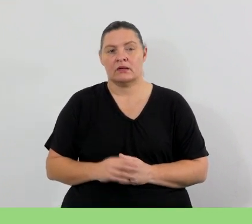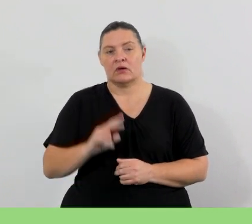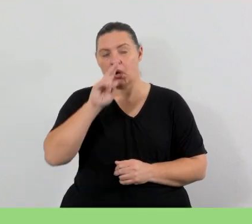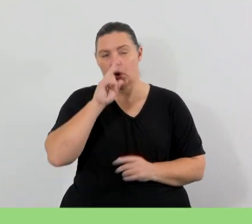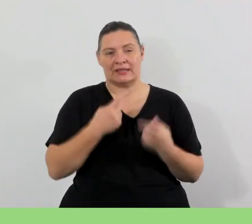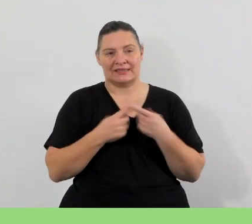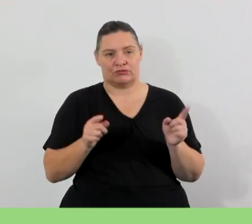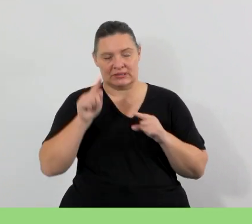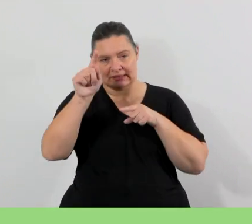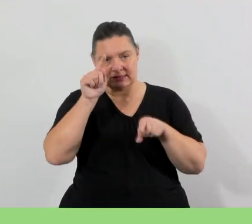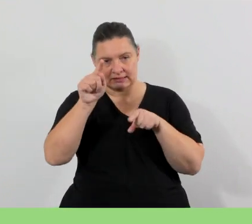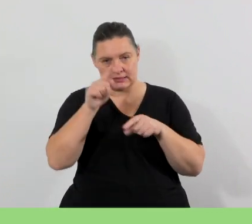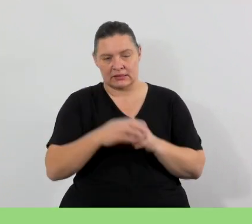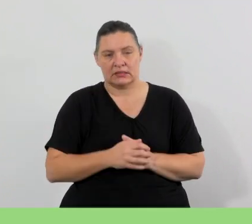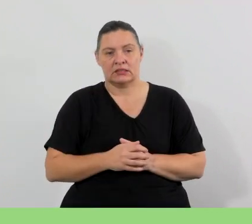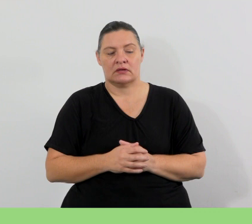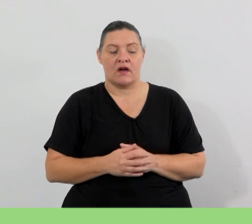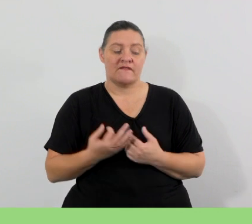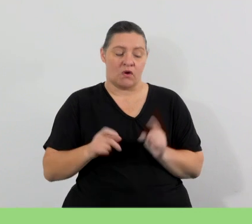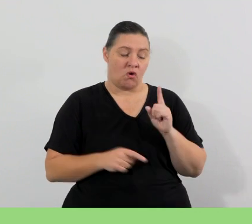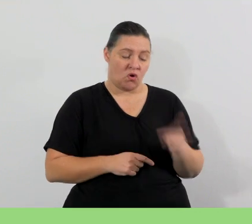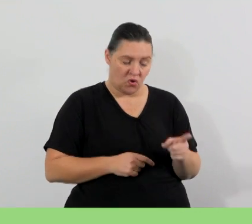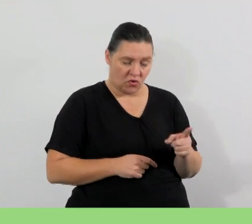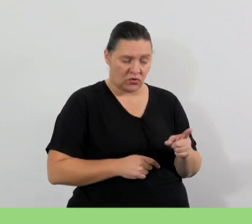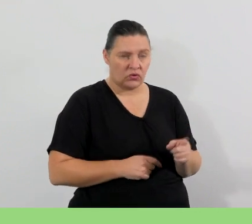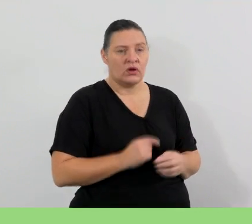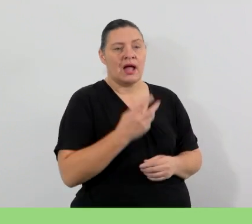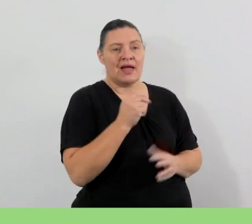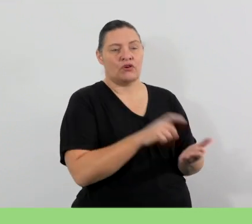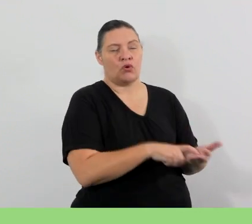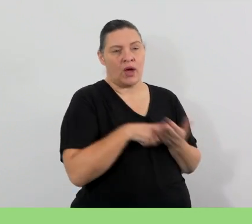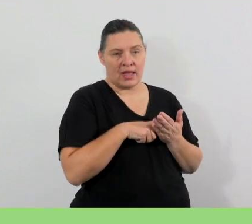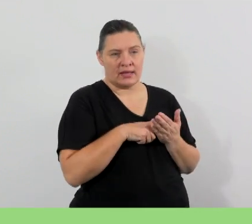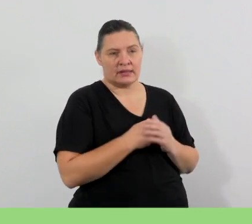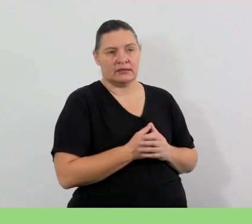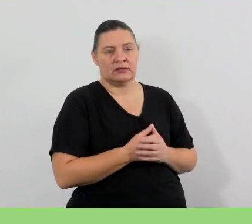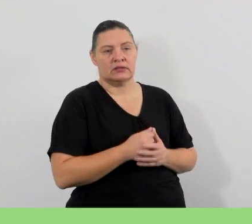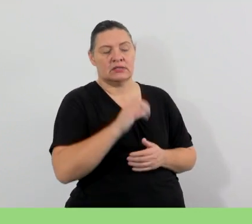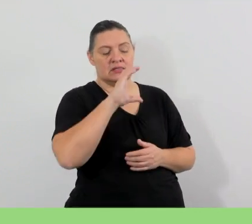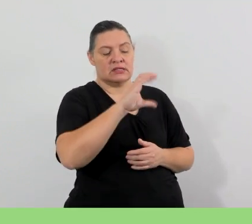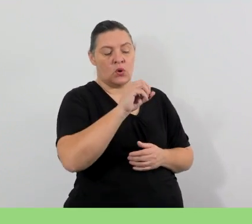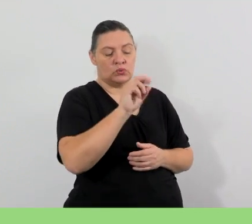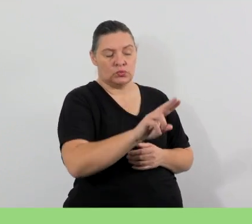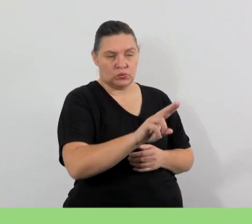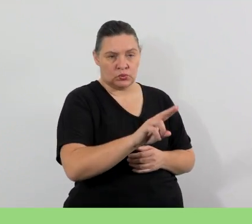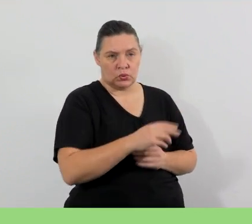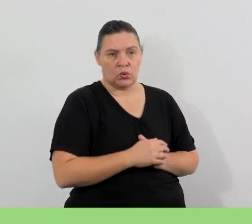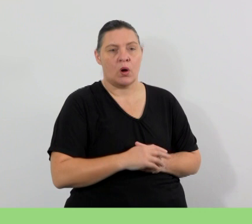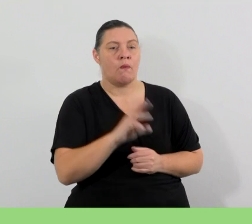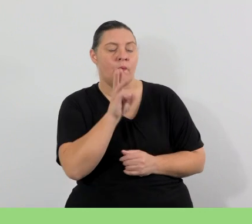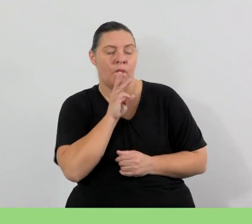respiration. So now we are going to look at the difference between the two. For photosynthesis, the requirements are